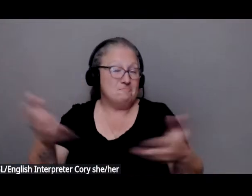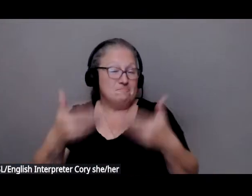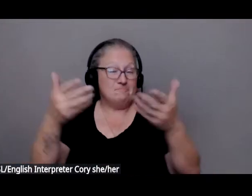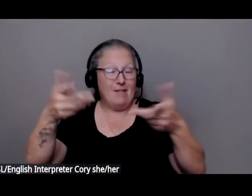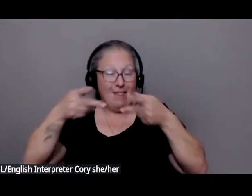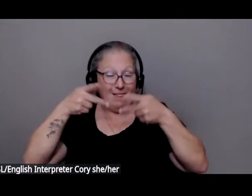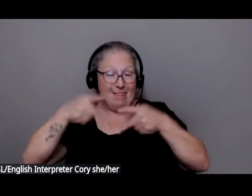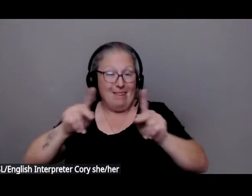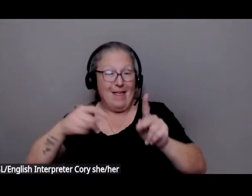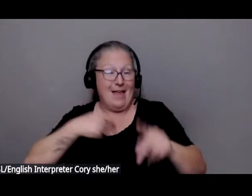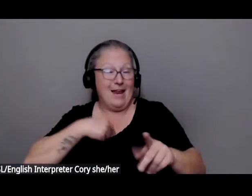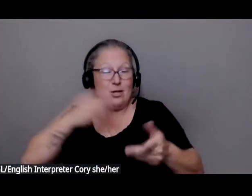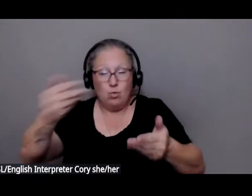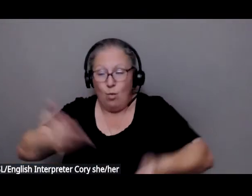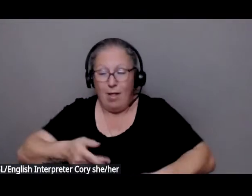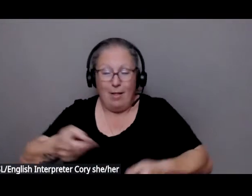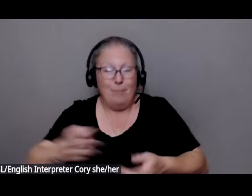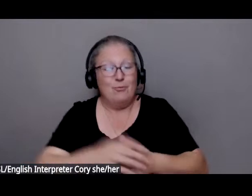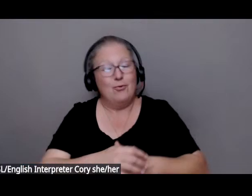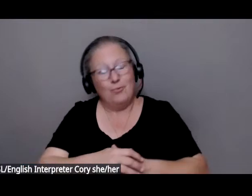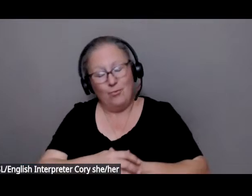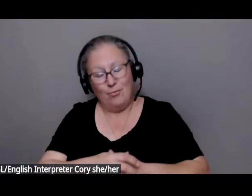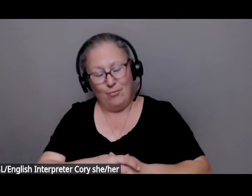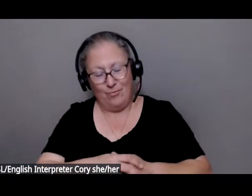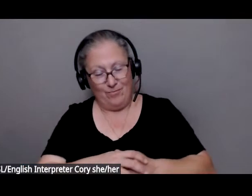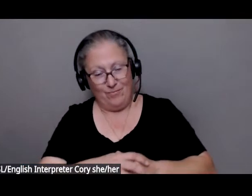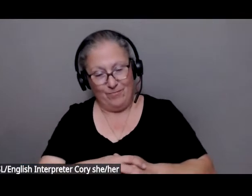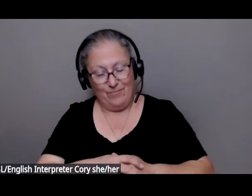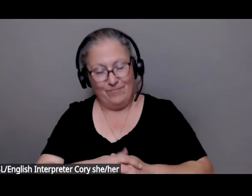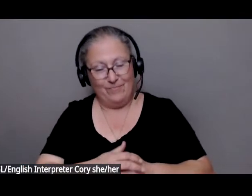us welcome you.